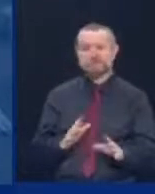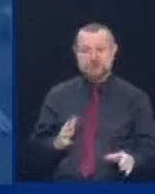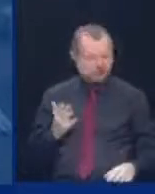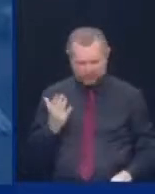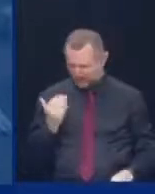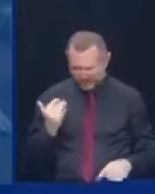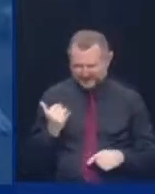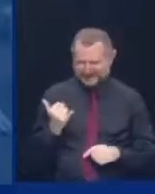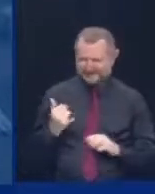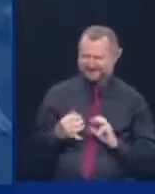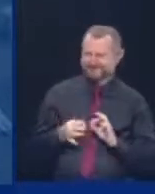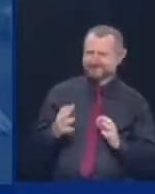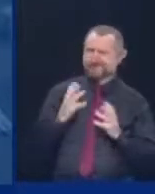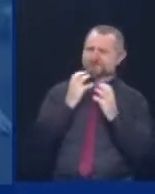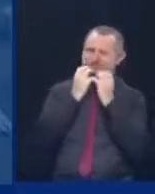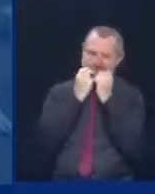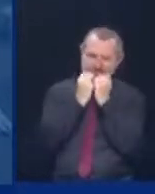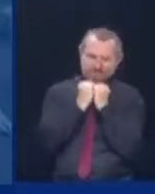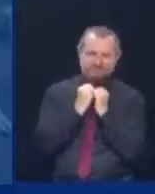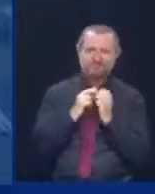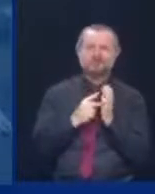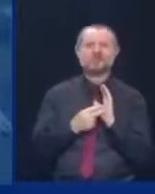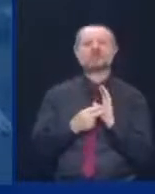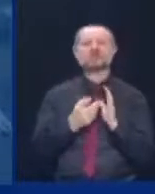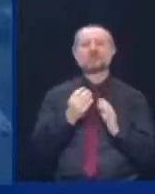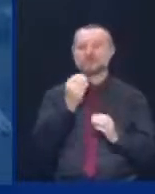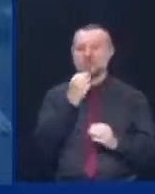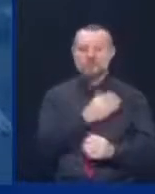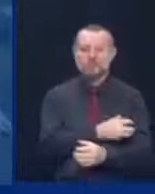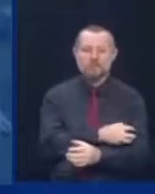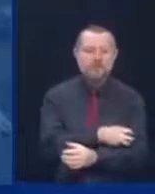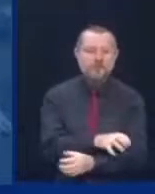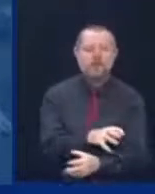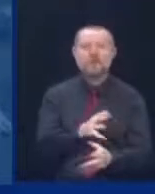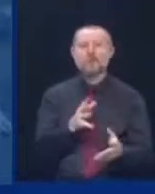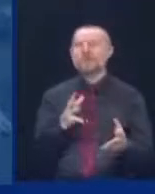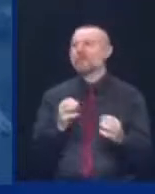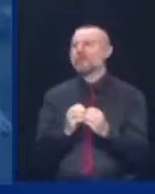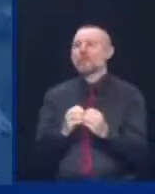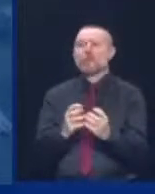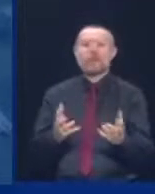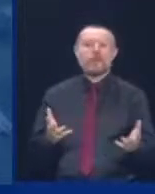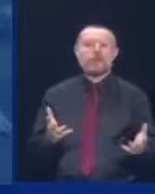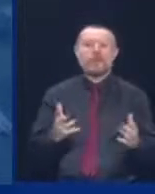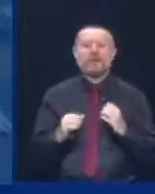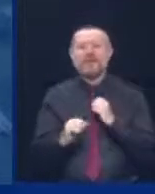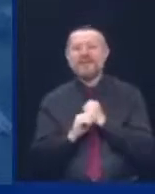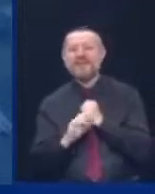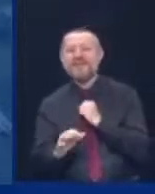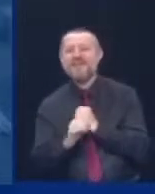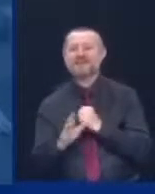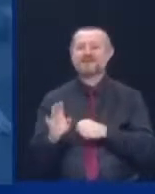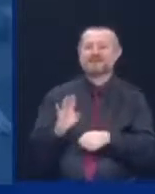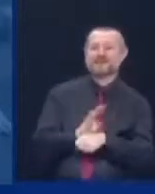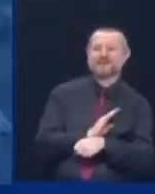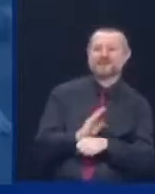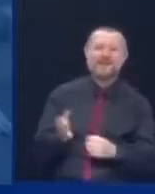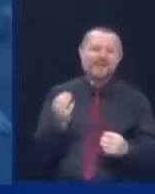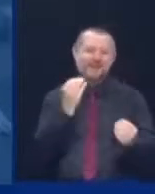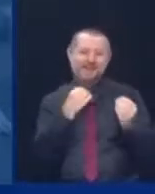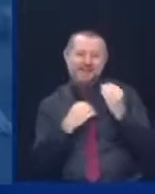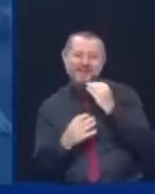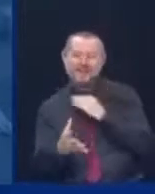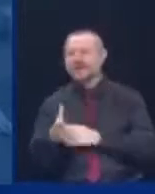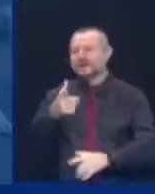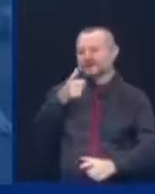it's more meaningful. And it's not just about the commercialization and the trappings.